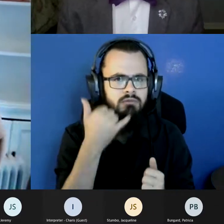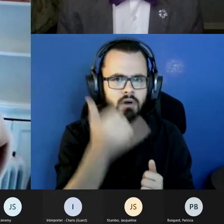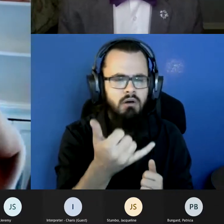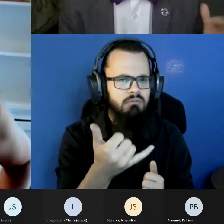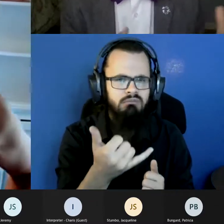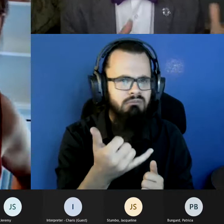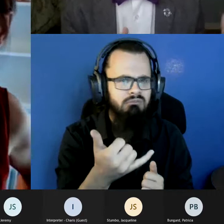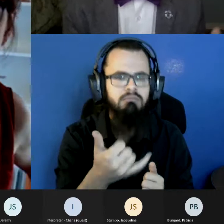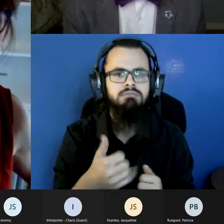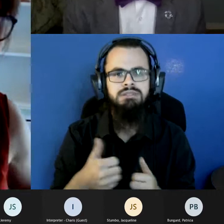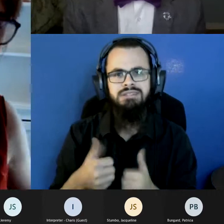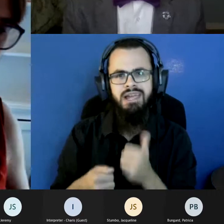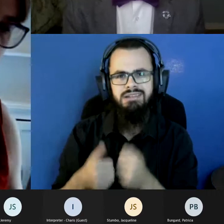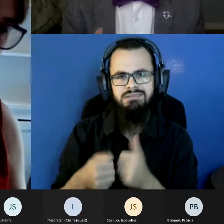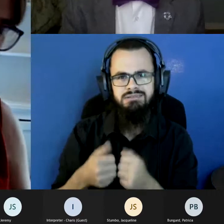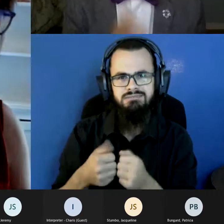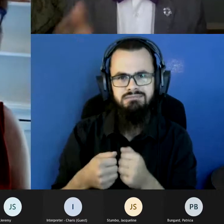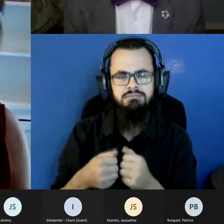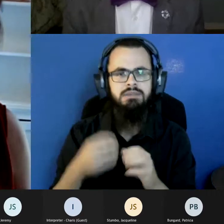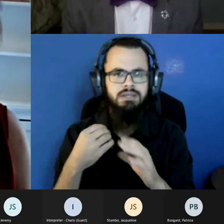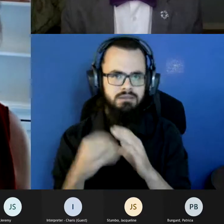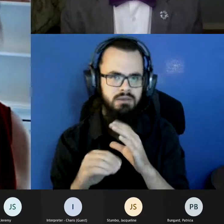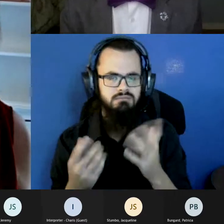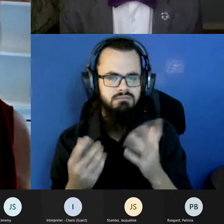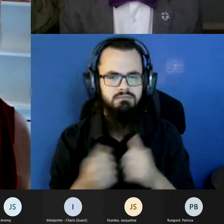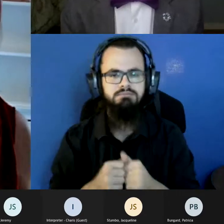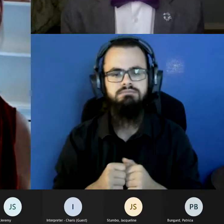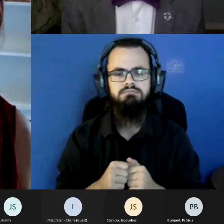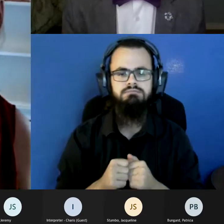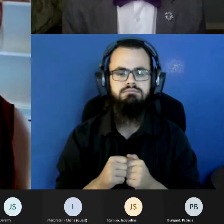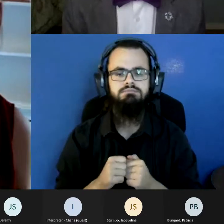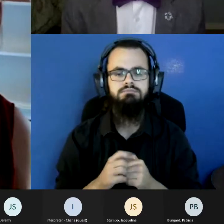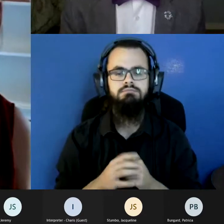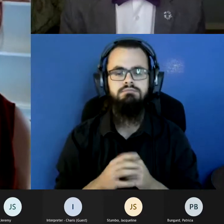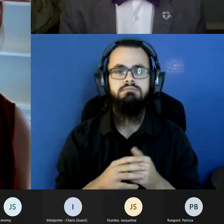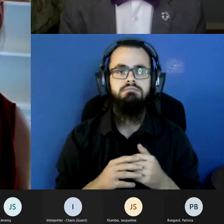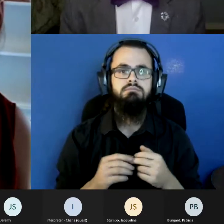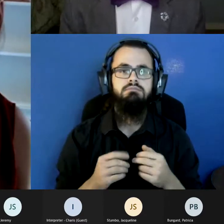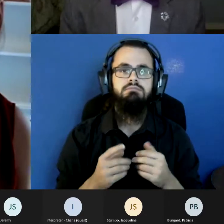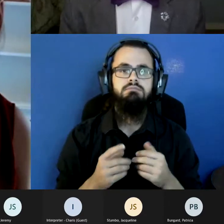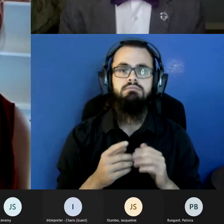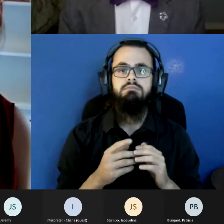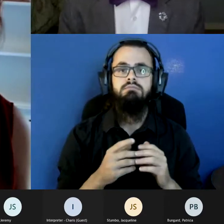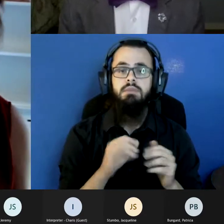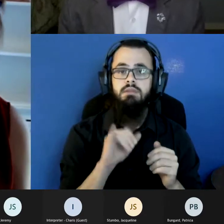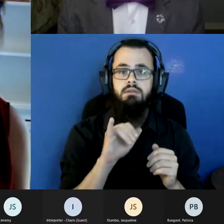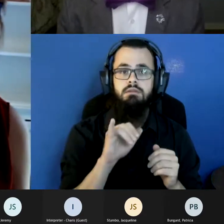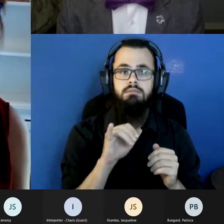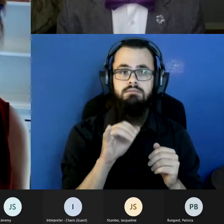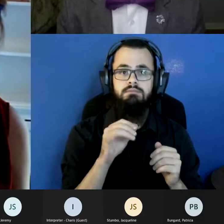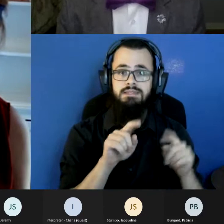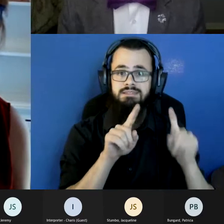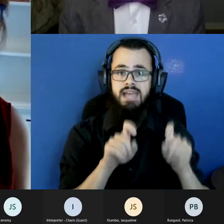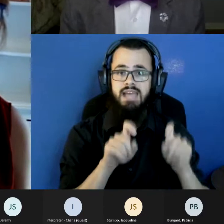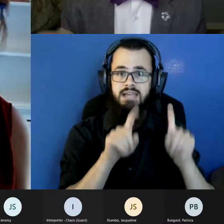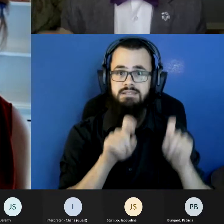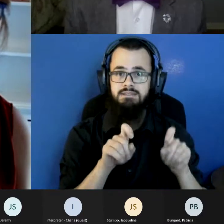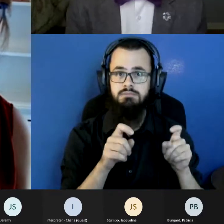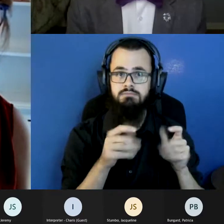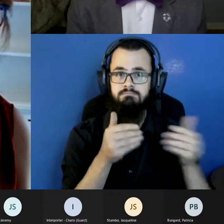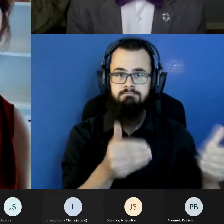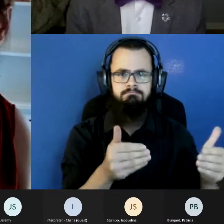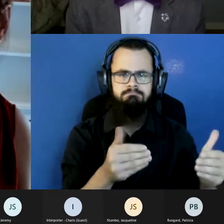call with that first outreach. Then they'll have a 3-day period to go get tested,